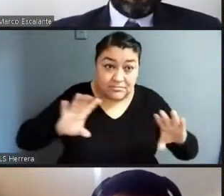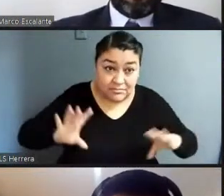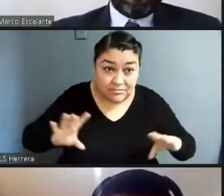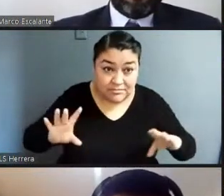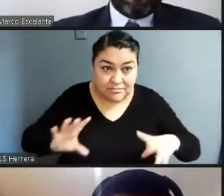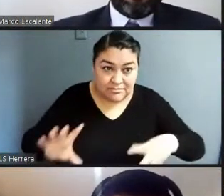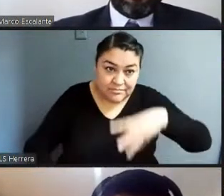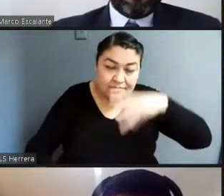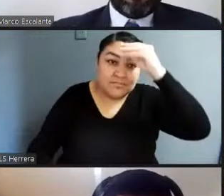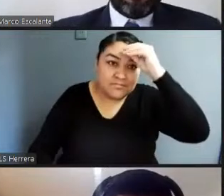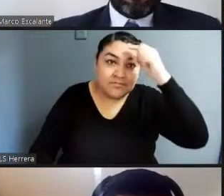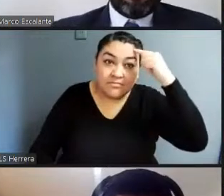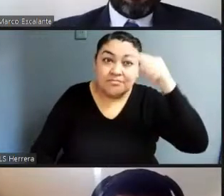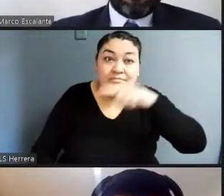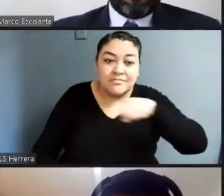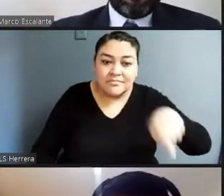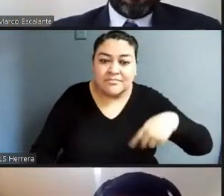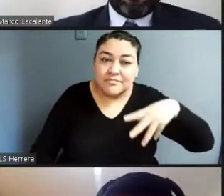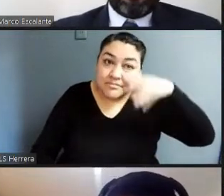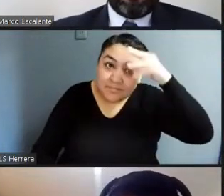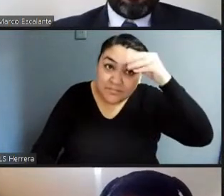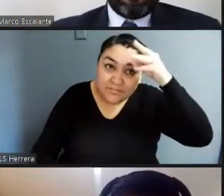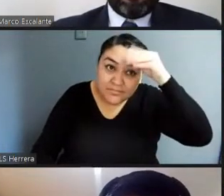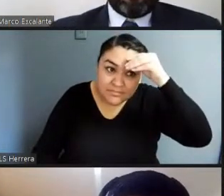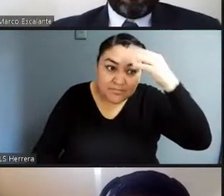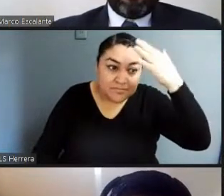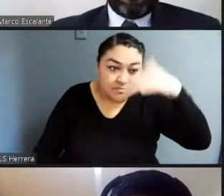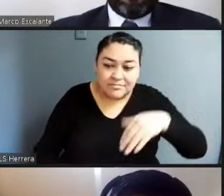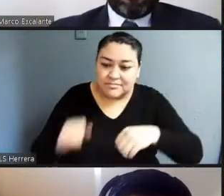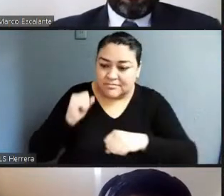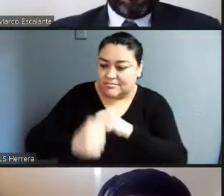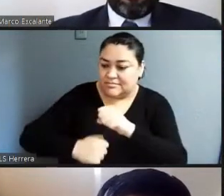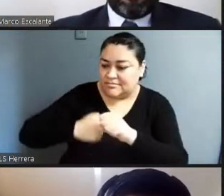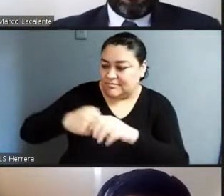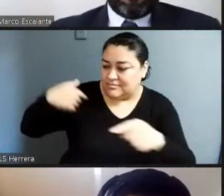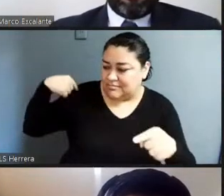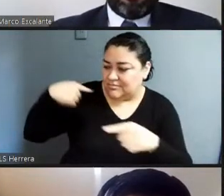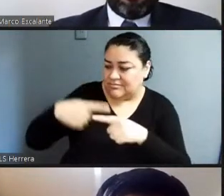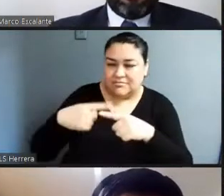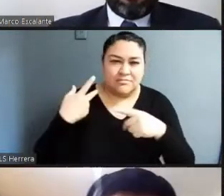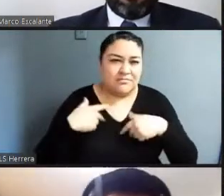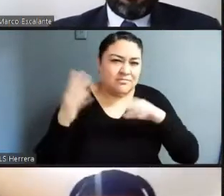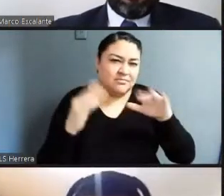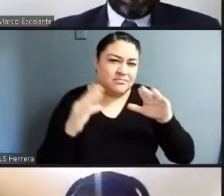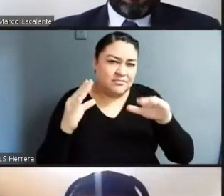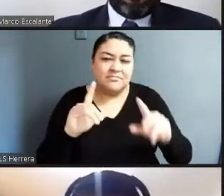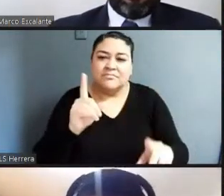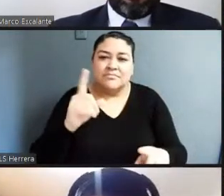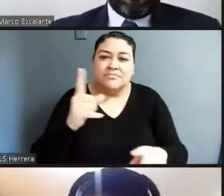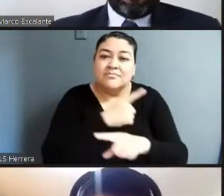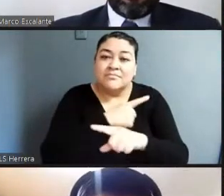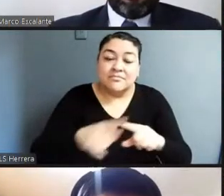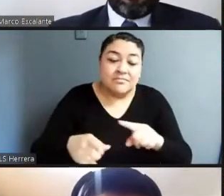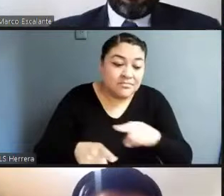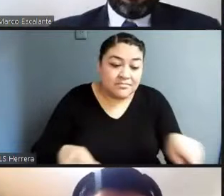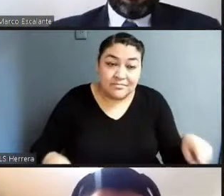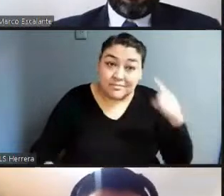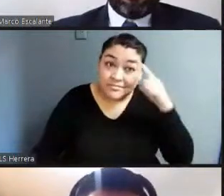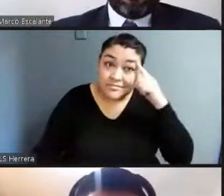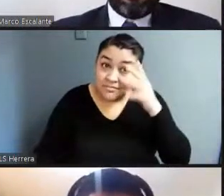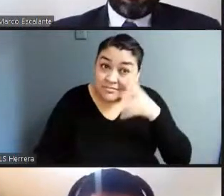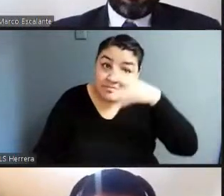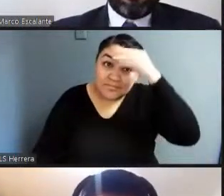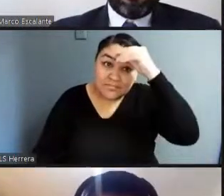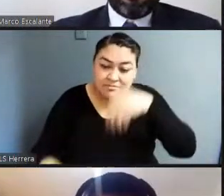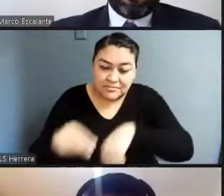values that allow them to be aware of not as the part of the inertia with which